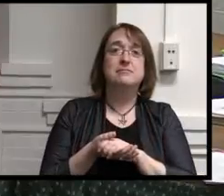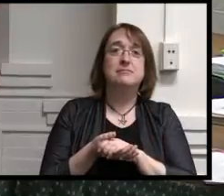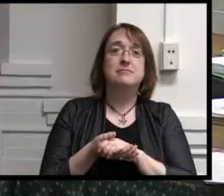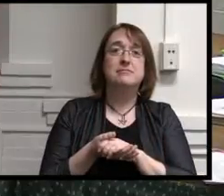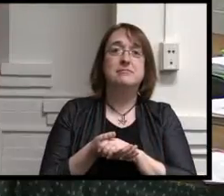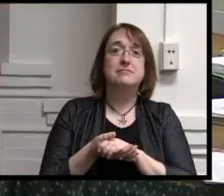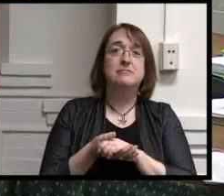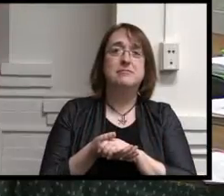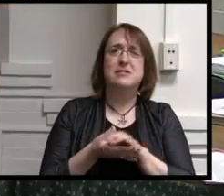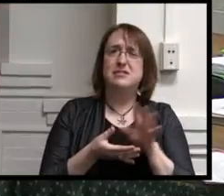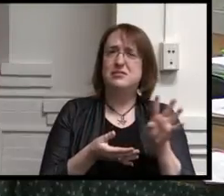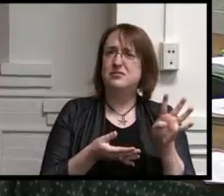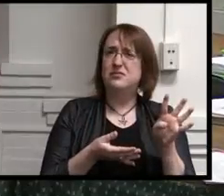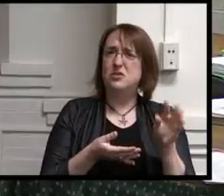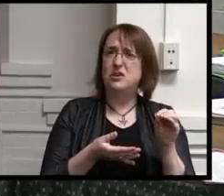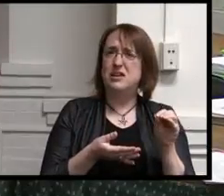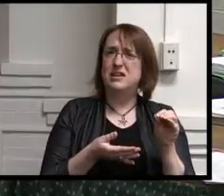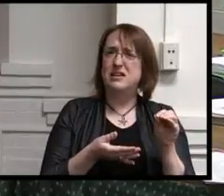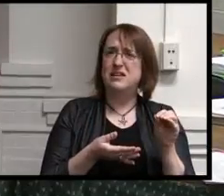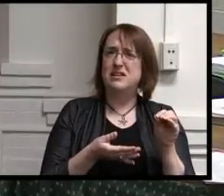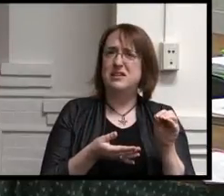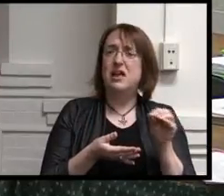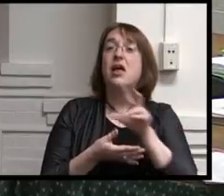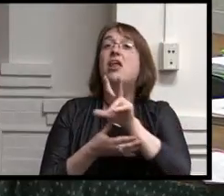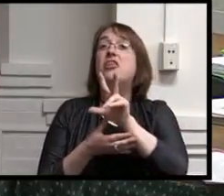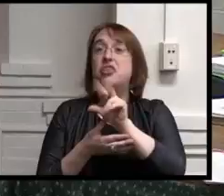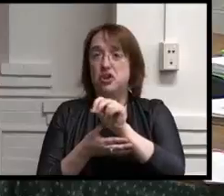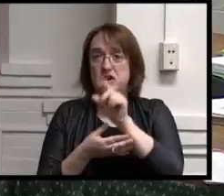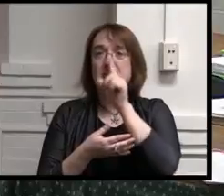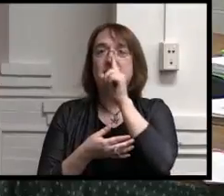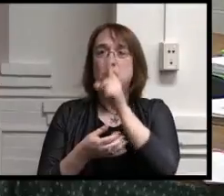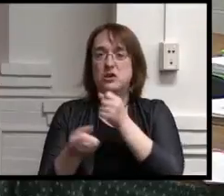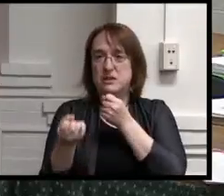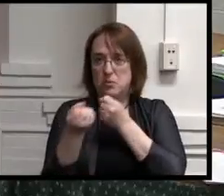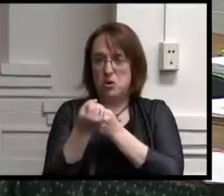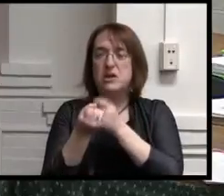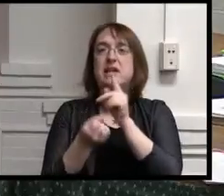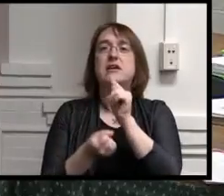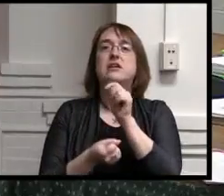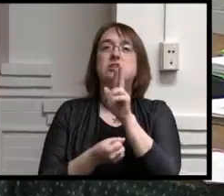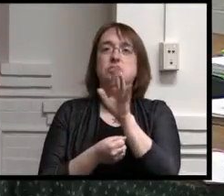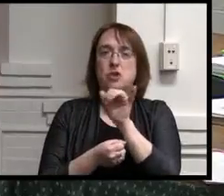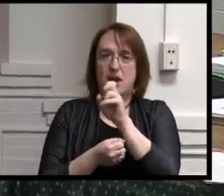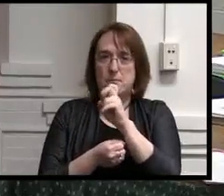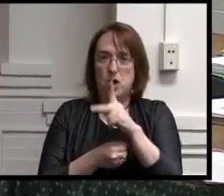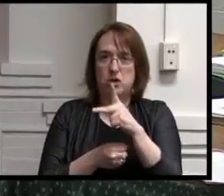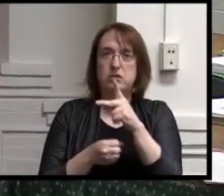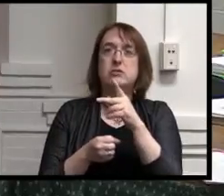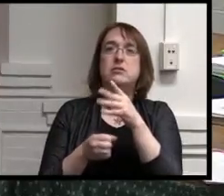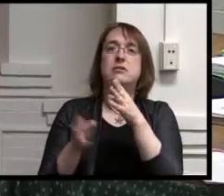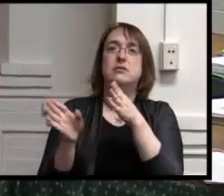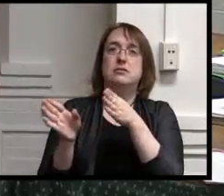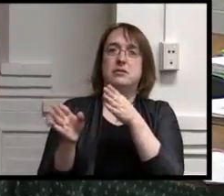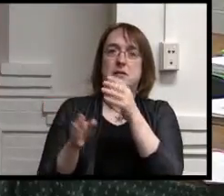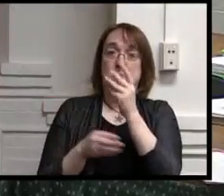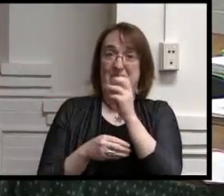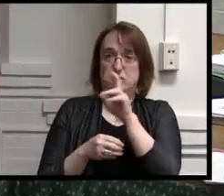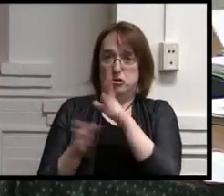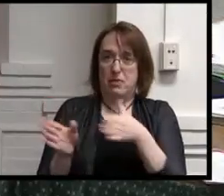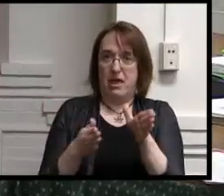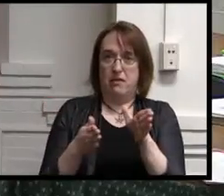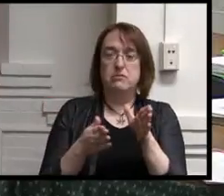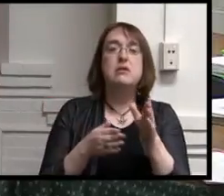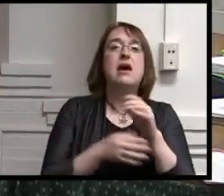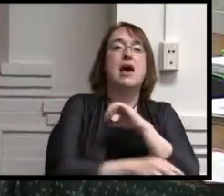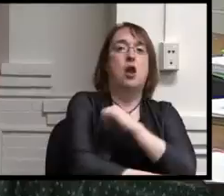It was $40,000. It's 40 for the town's. $30,000 to support the Tri-Park Master Plan project. And I move to authorize